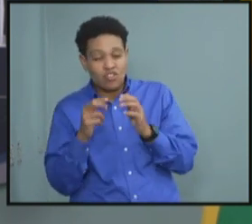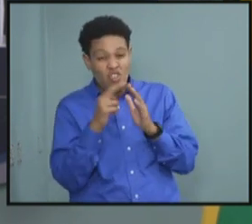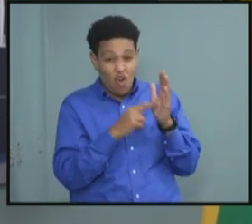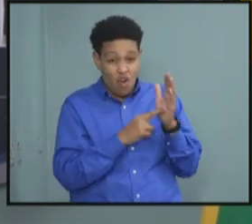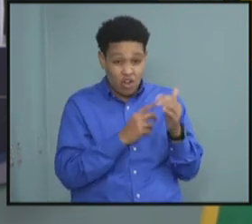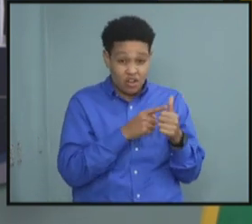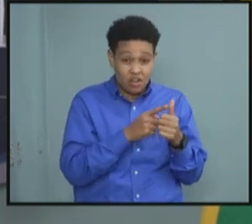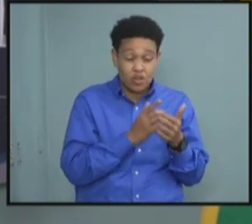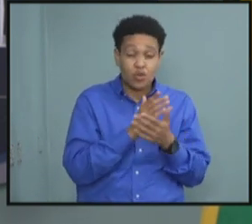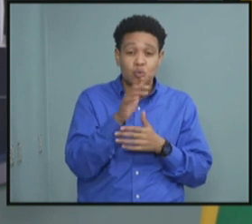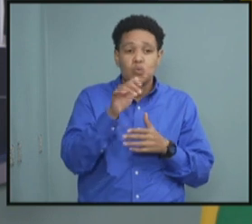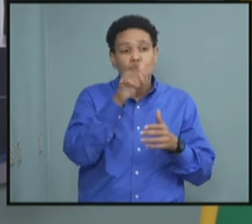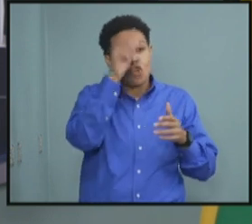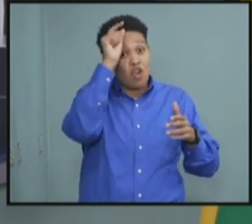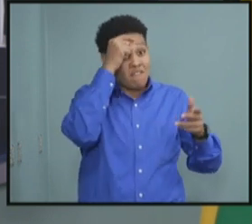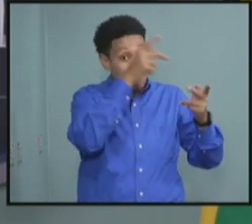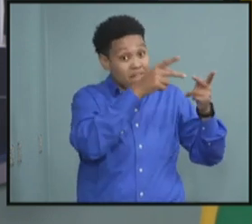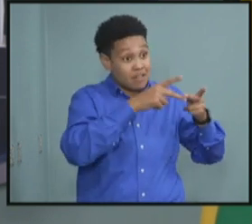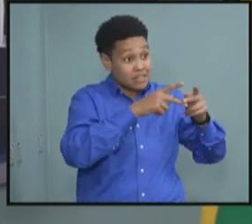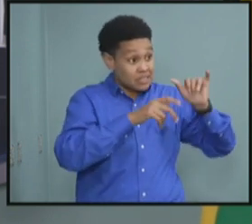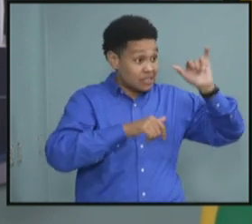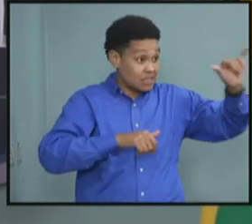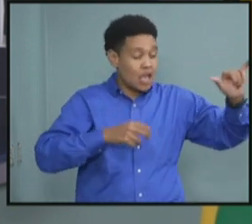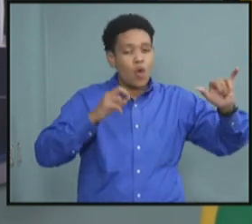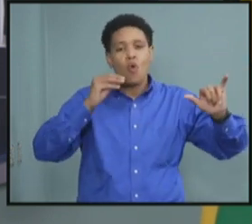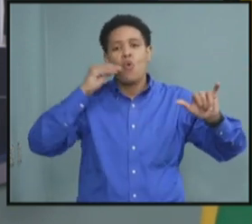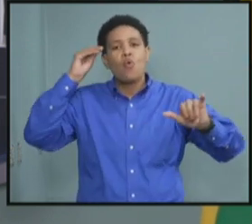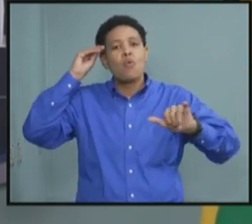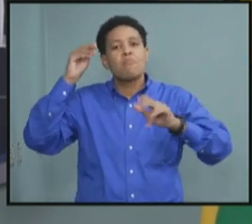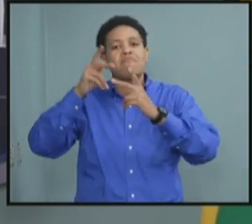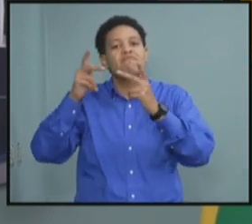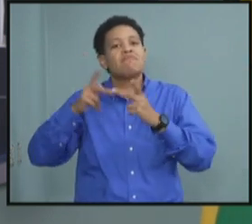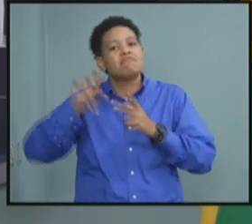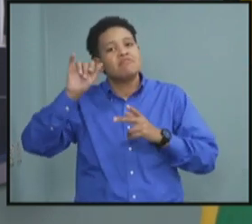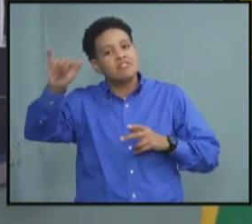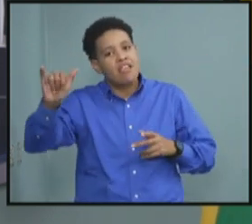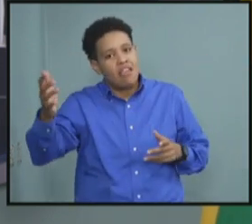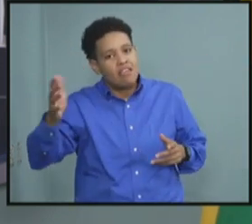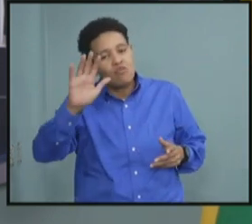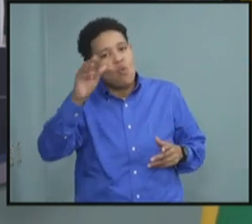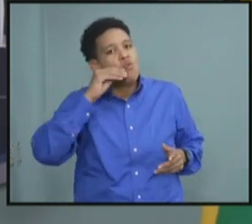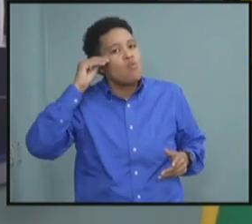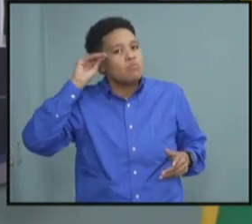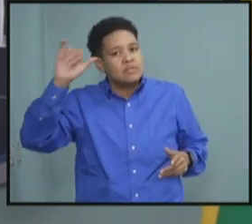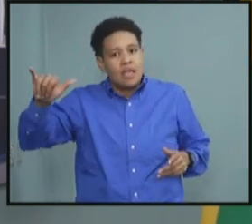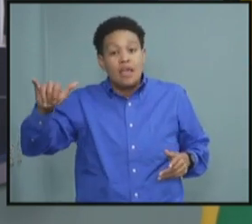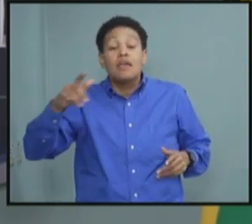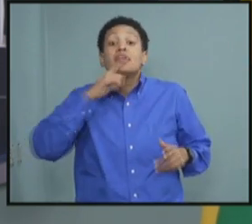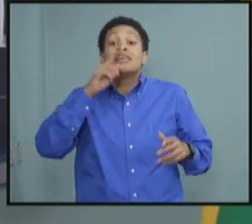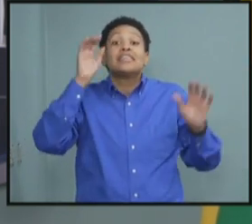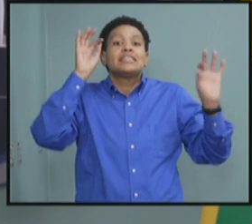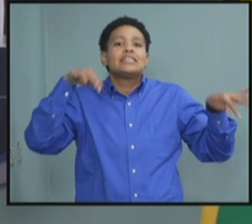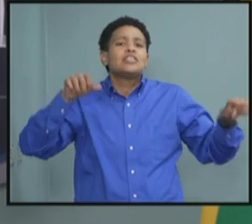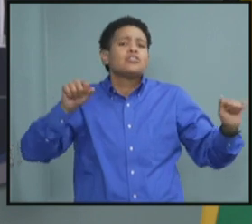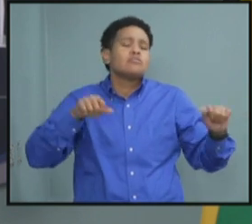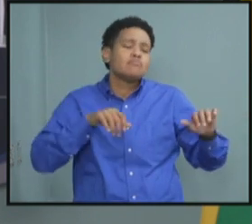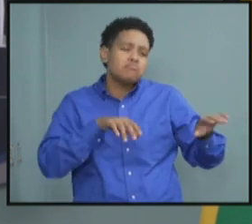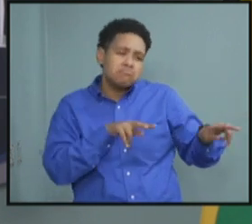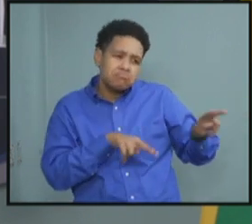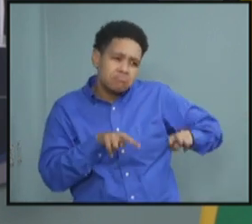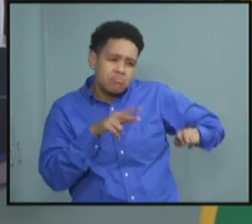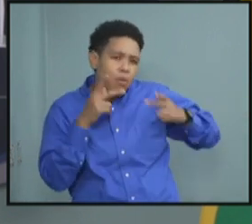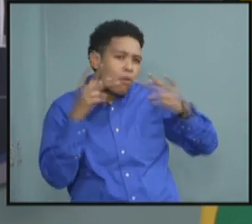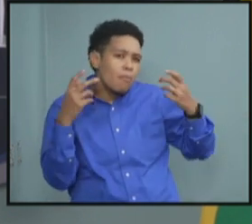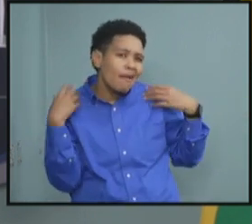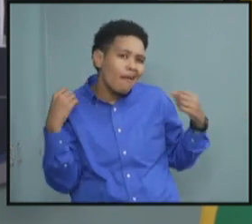in a state quarantine, the other is in a home quarantine. The decision is made on a public health basis, and there are